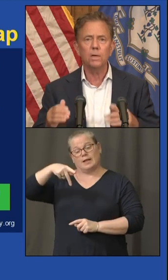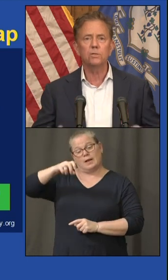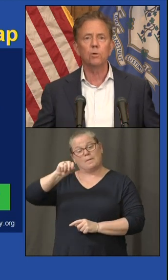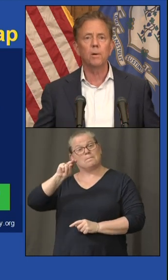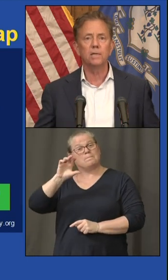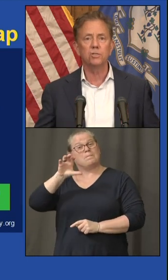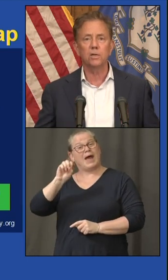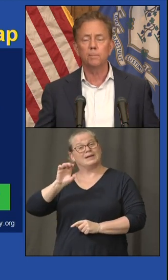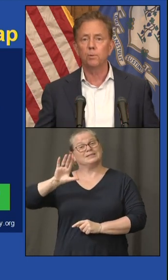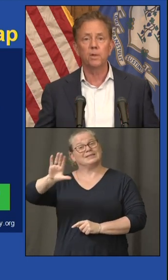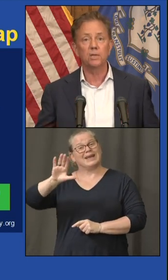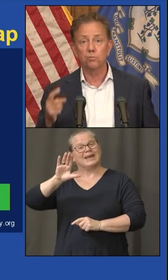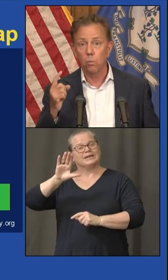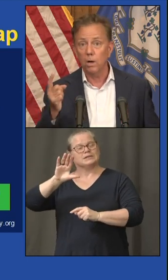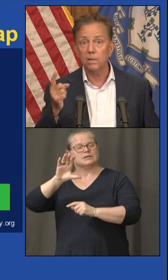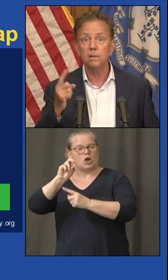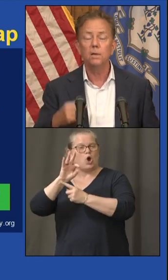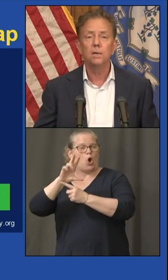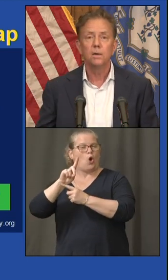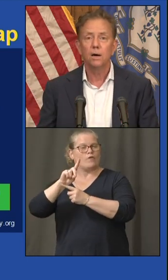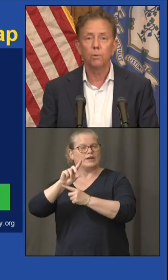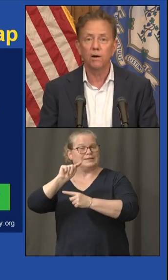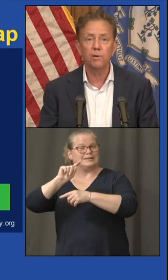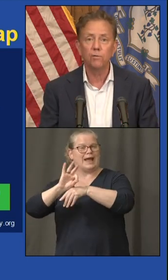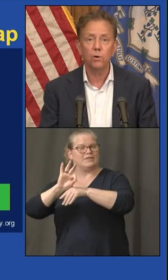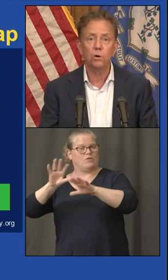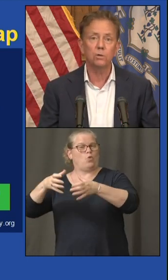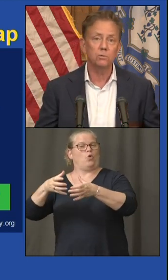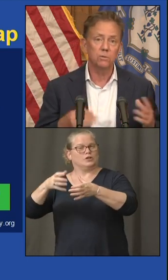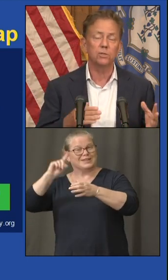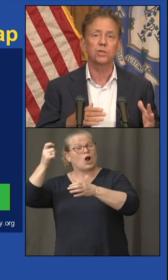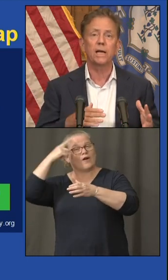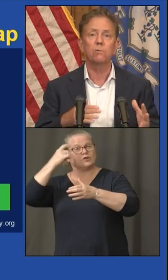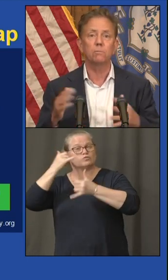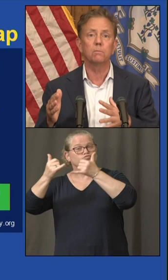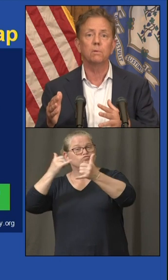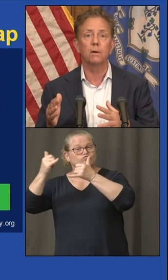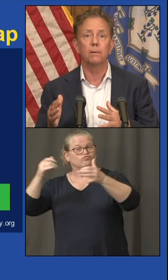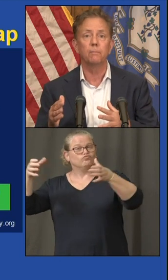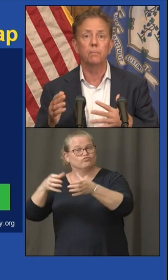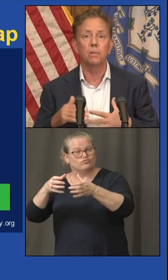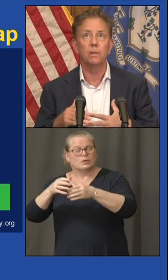they wanted to remind us a couple things. One, whatever you've heard, discount,